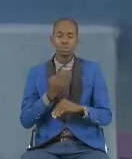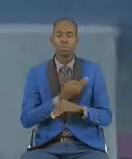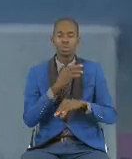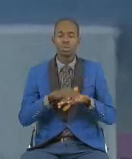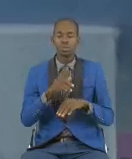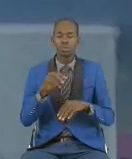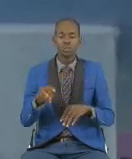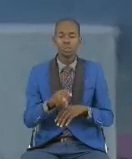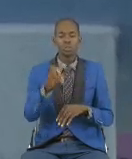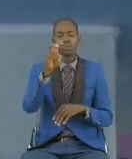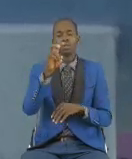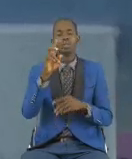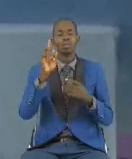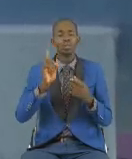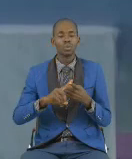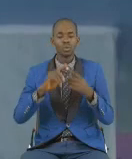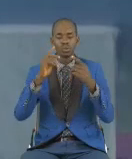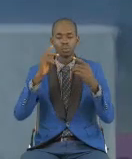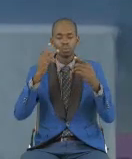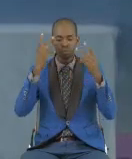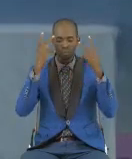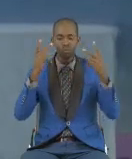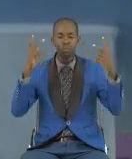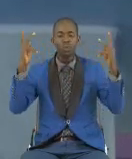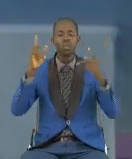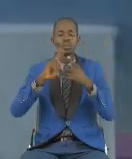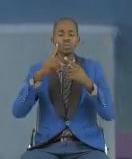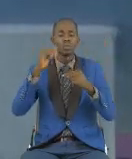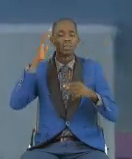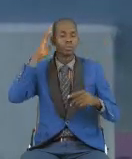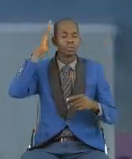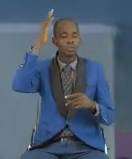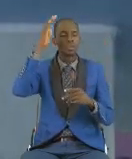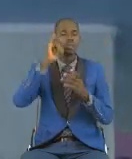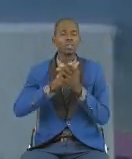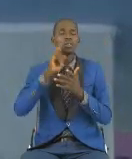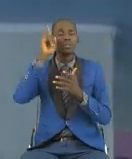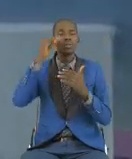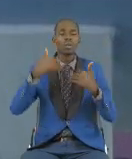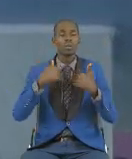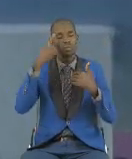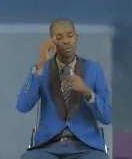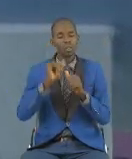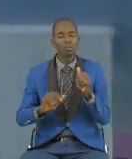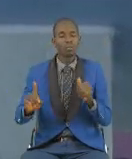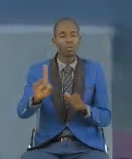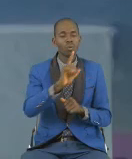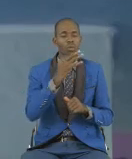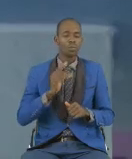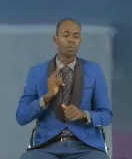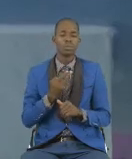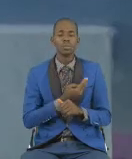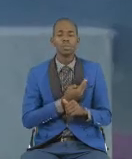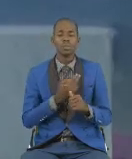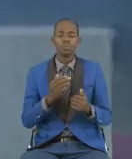road to progress to the destiny that you have for every one of us. Magnify your holy